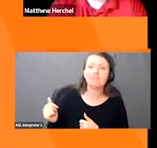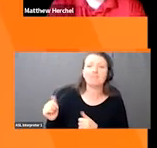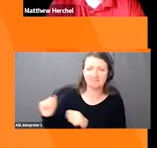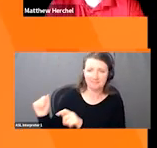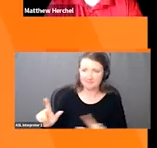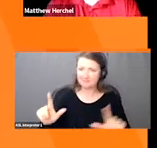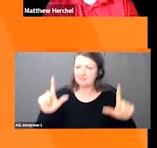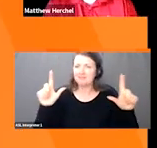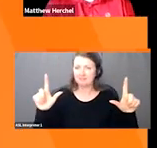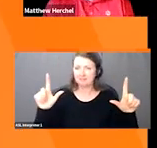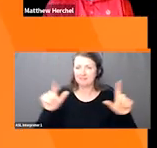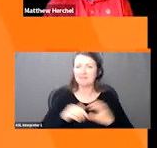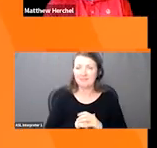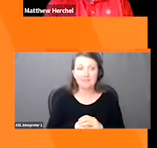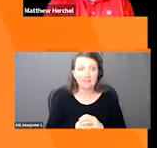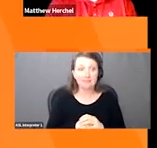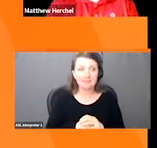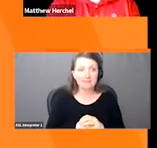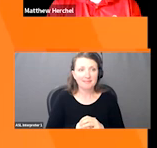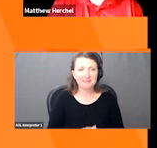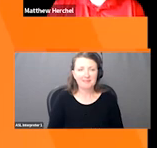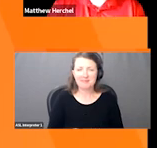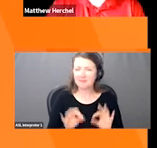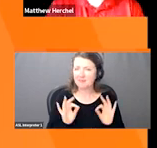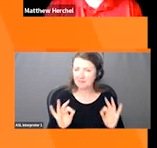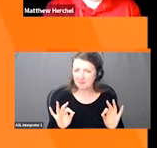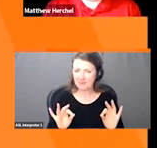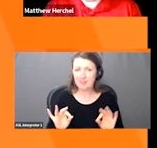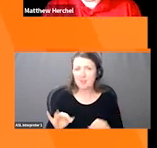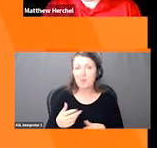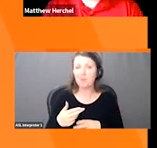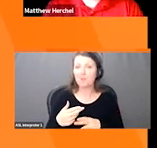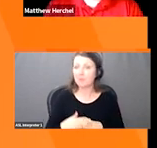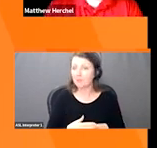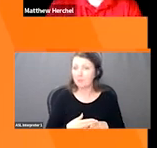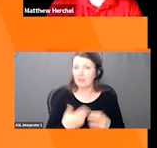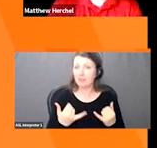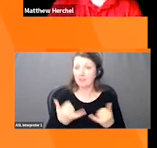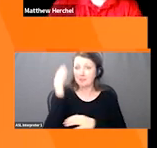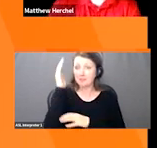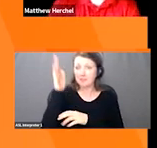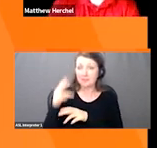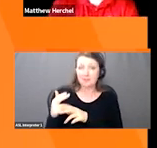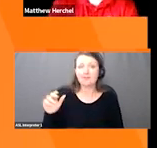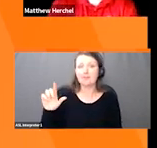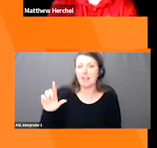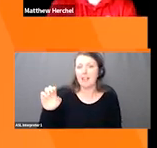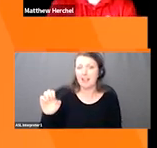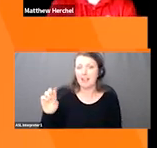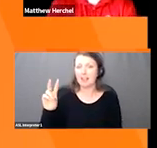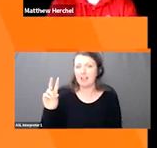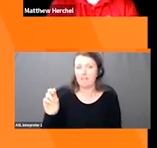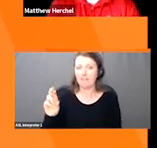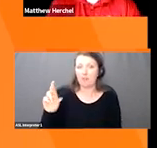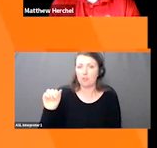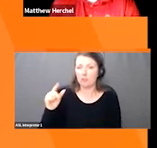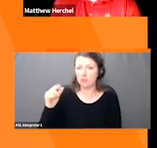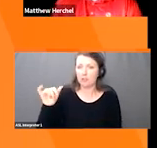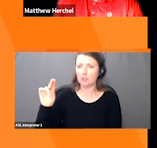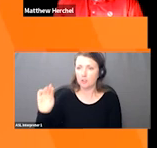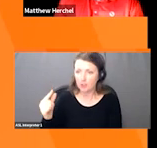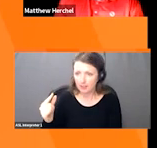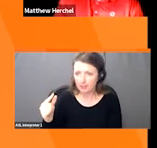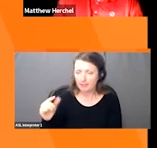Lovely. Should see that. Great. Leveraging LinkedIn. That's where we are. We're going to get right into it. That's